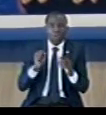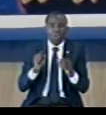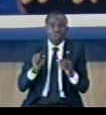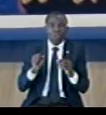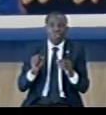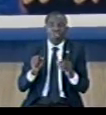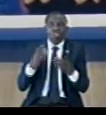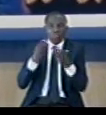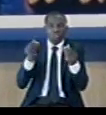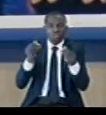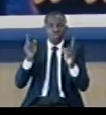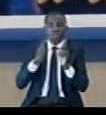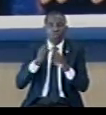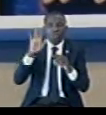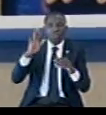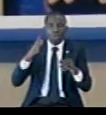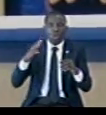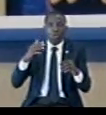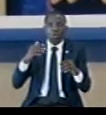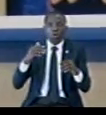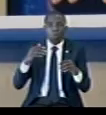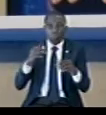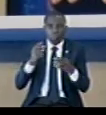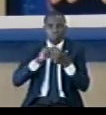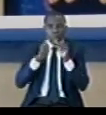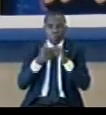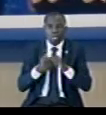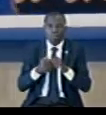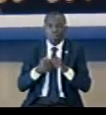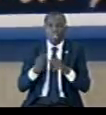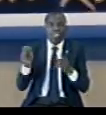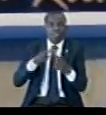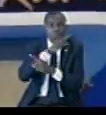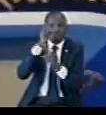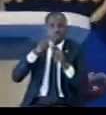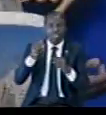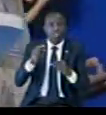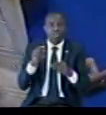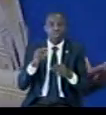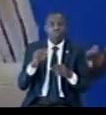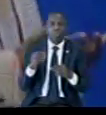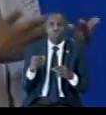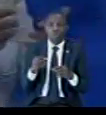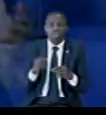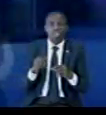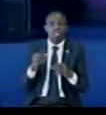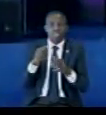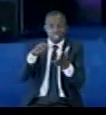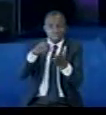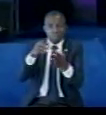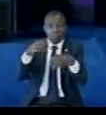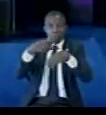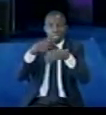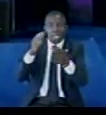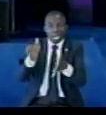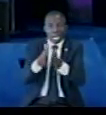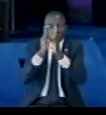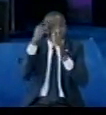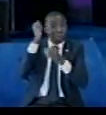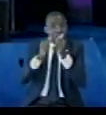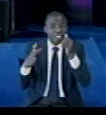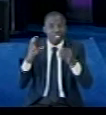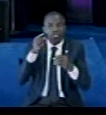problem, you're worthy of the solution to your problem. And when you demand anything, you're worthy of